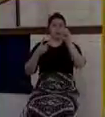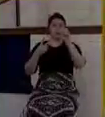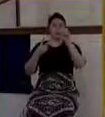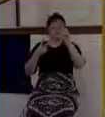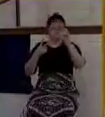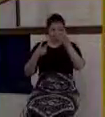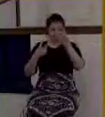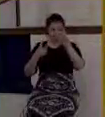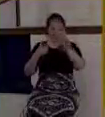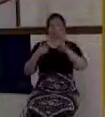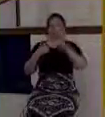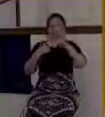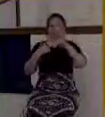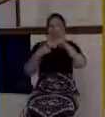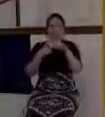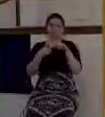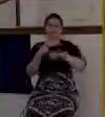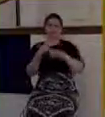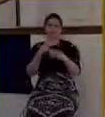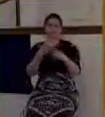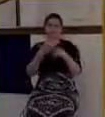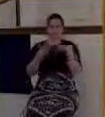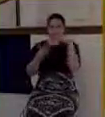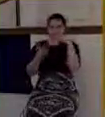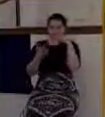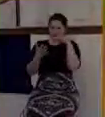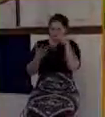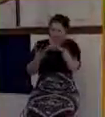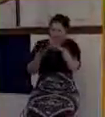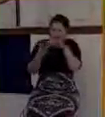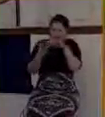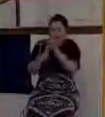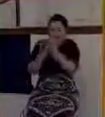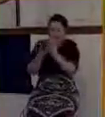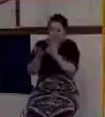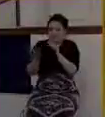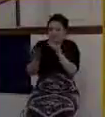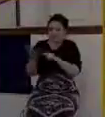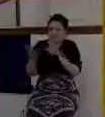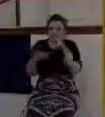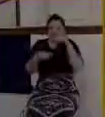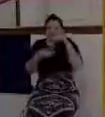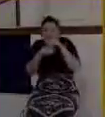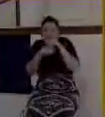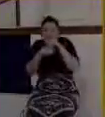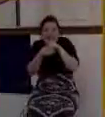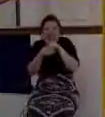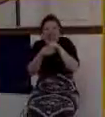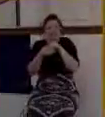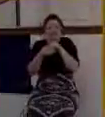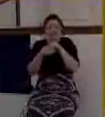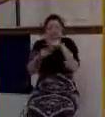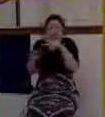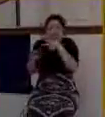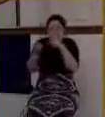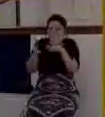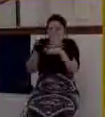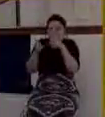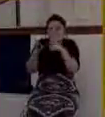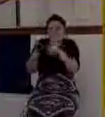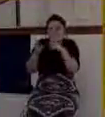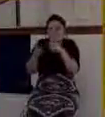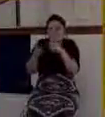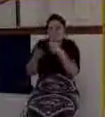into the Bible, you're reading into it rather than exegesis, pulling out from it. When